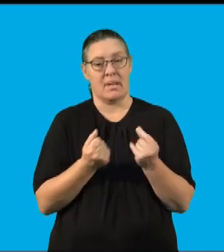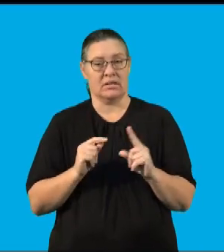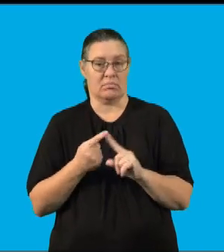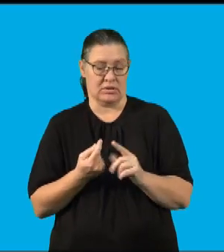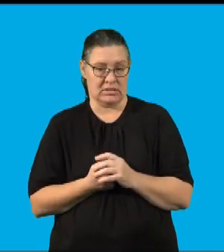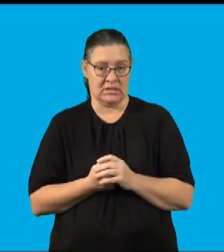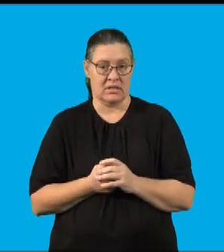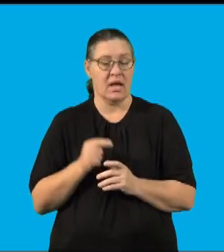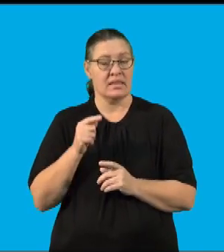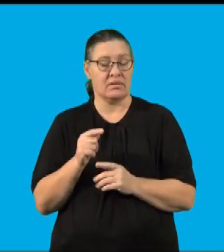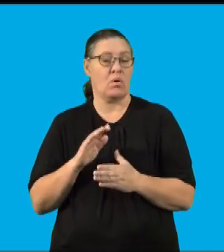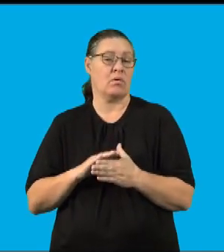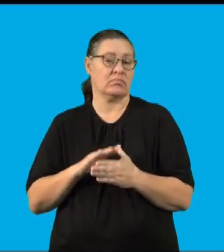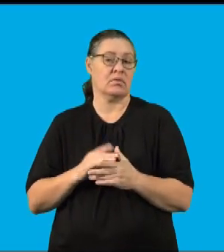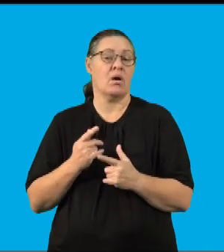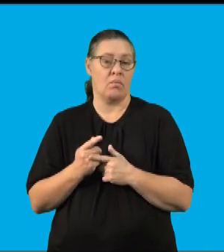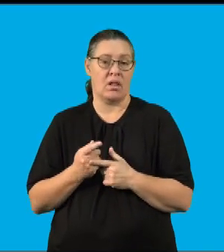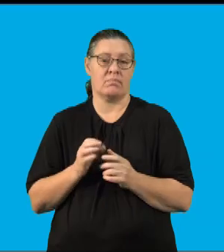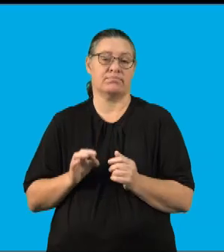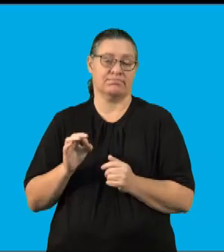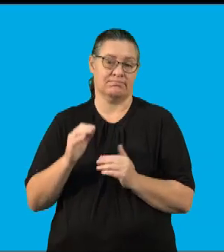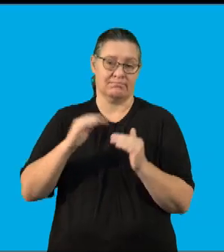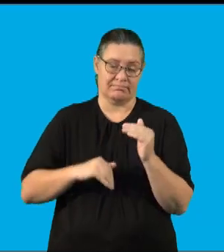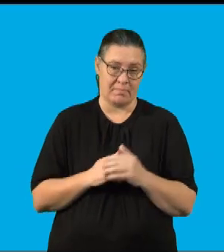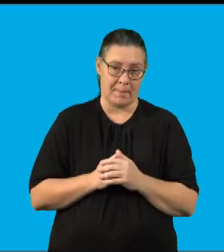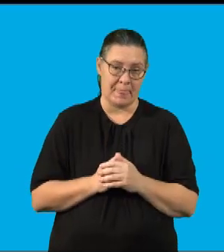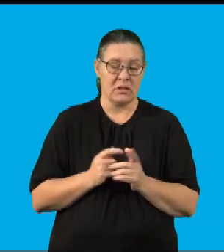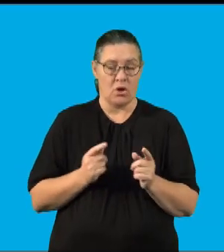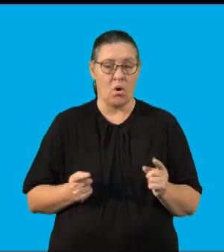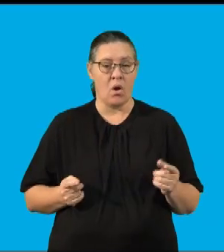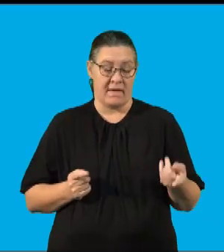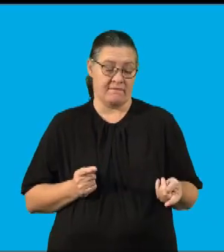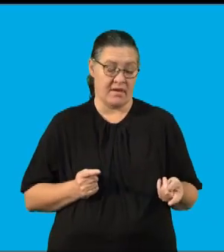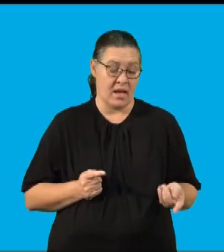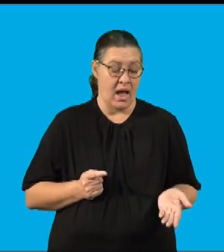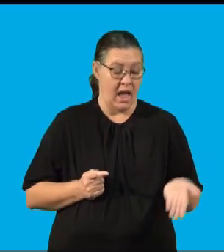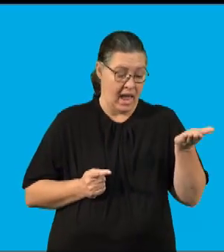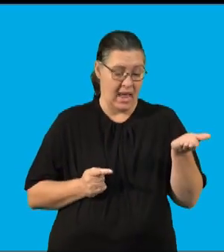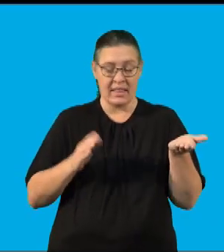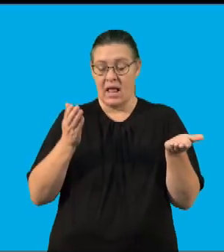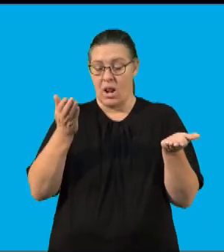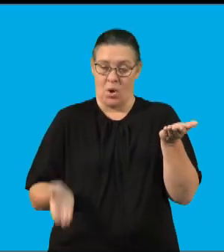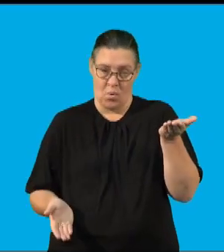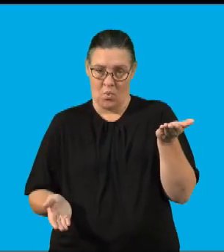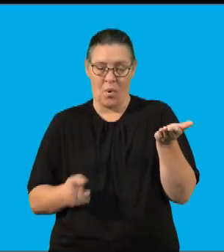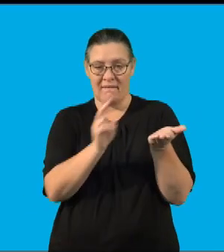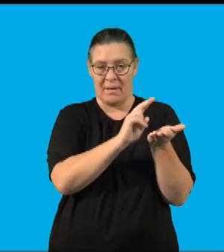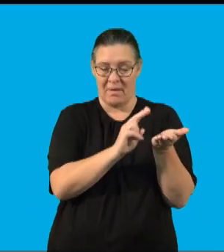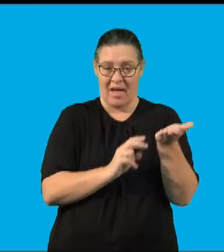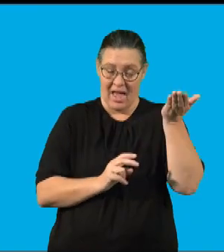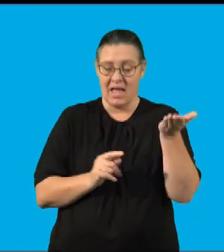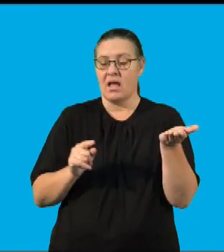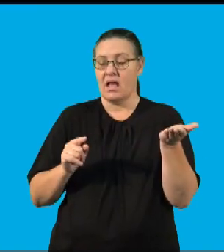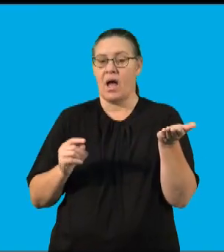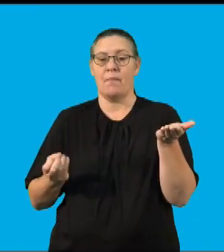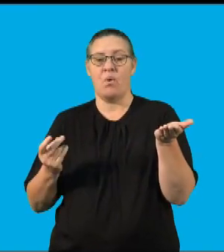higher melting point, and therefore the vapor pressure is going to be lower. And the opposite is true. The moment we need less energy to